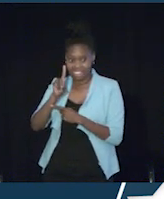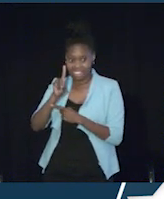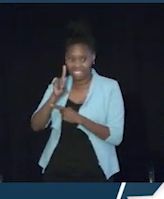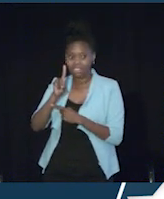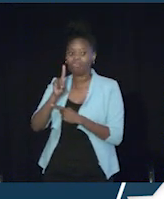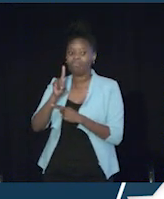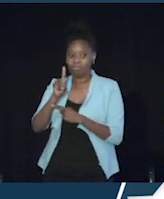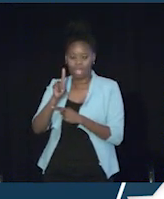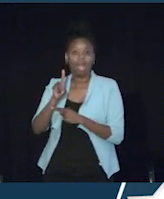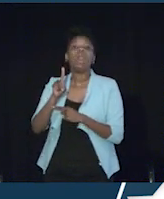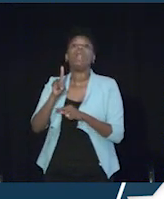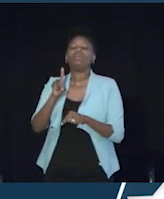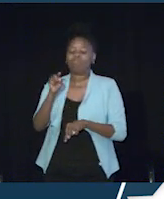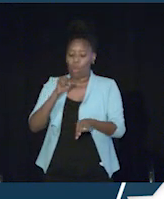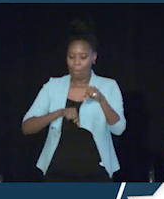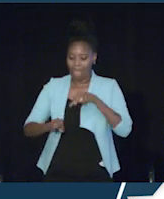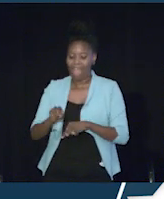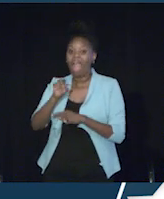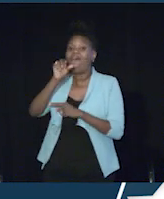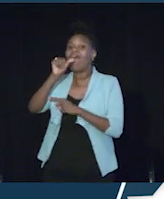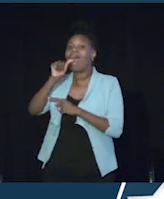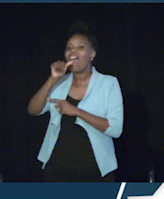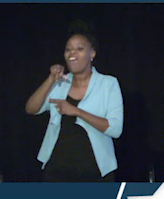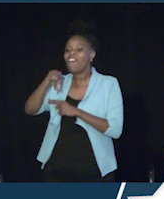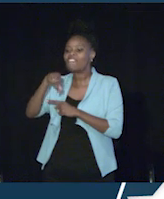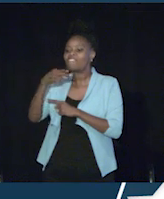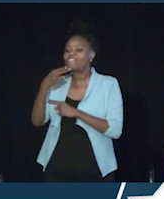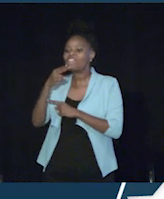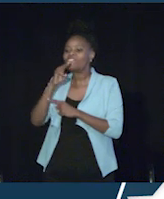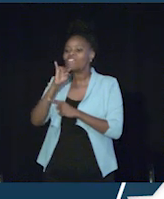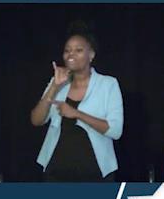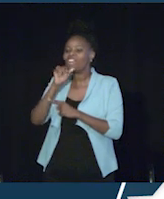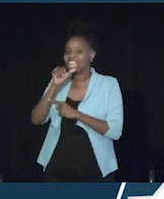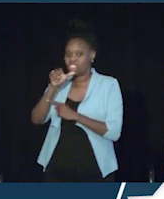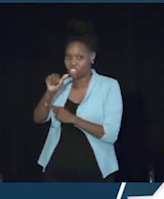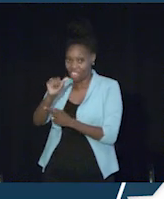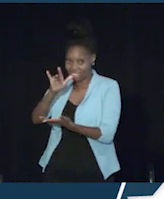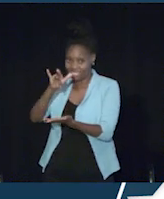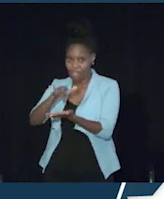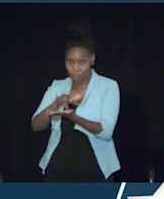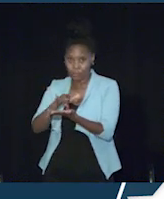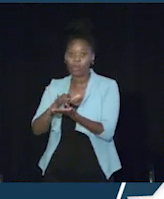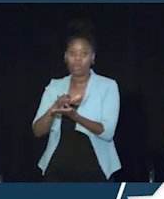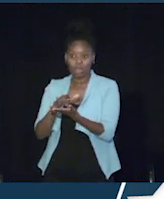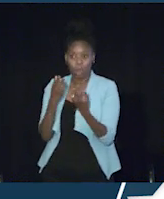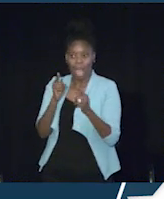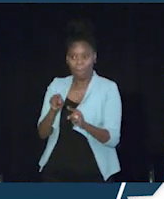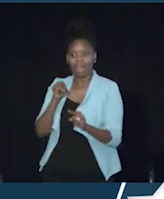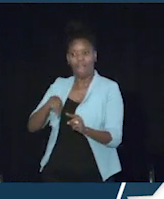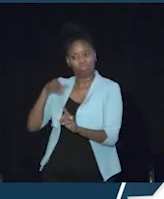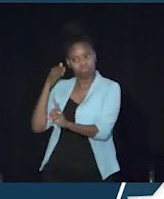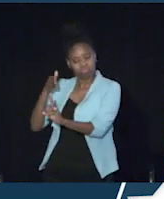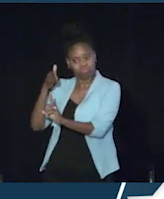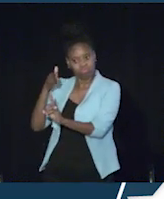I got approved in February of 2023 to start attending the Brooks Aphasia Center